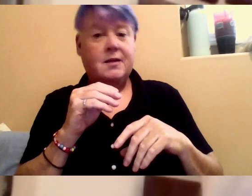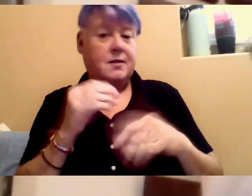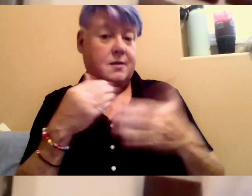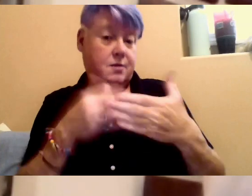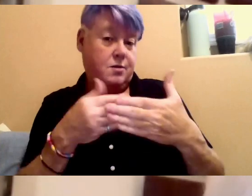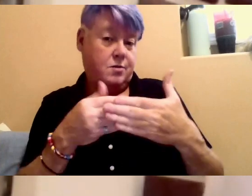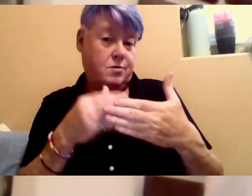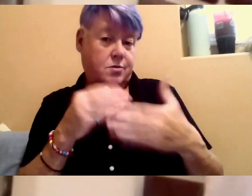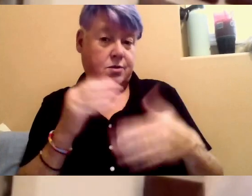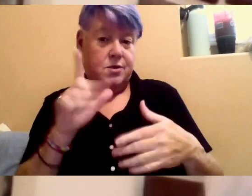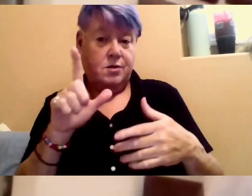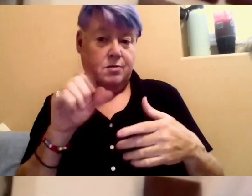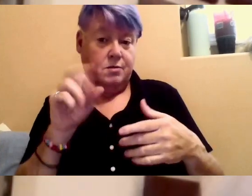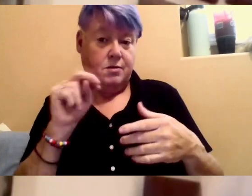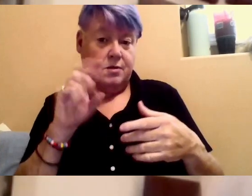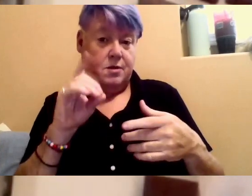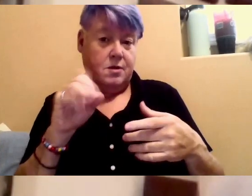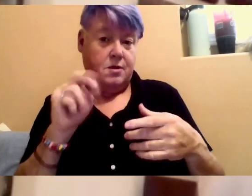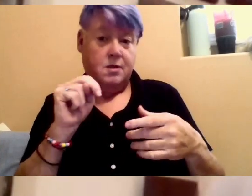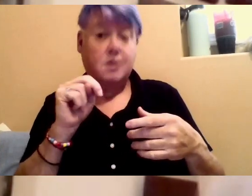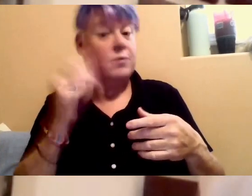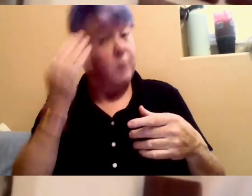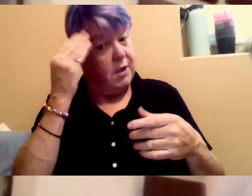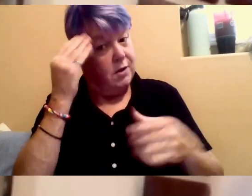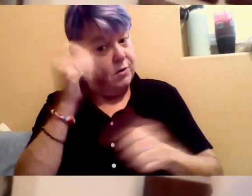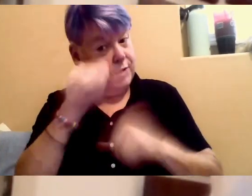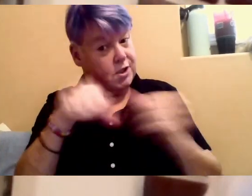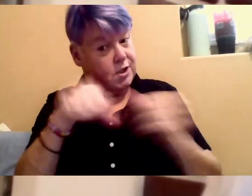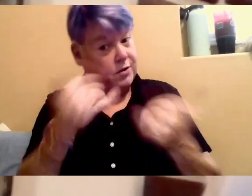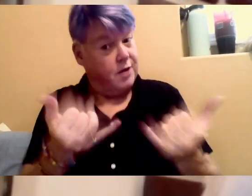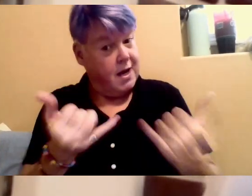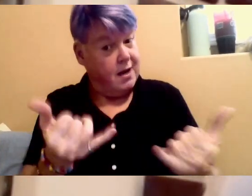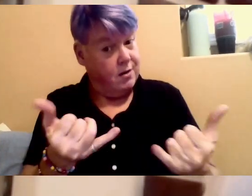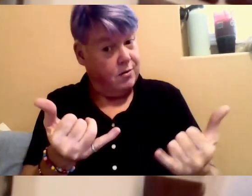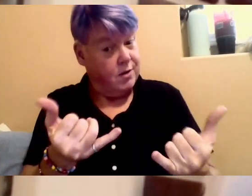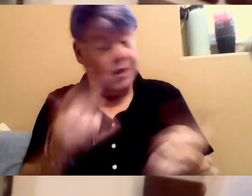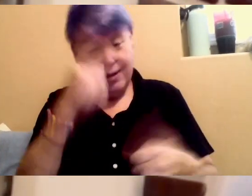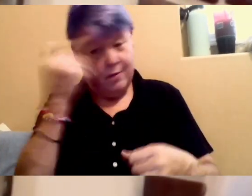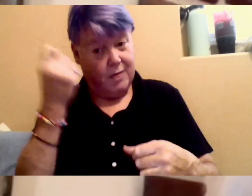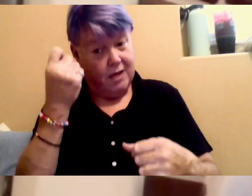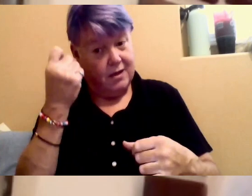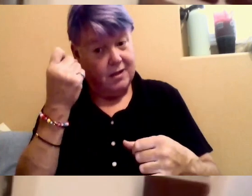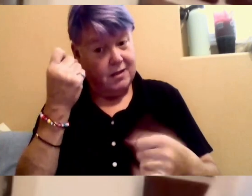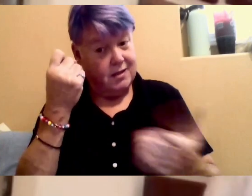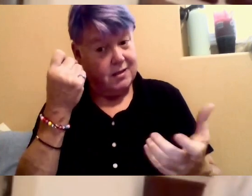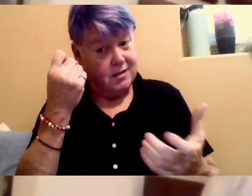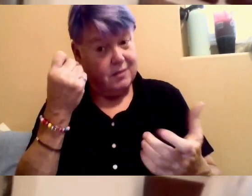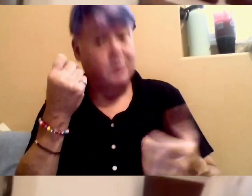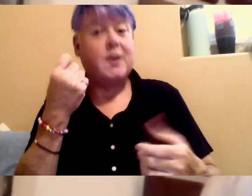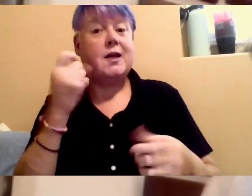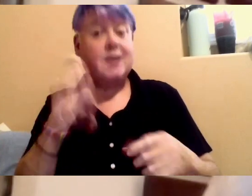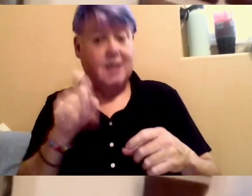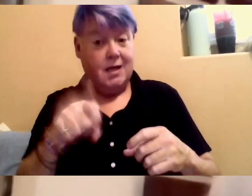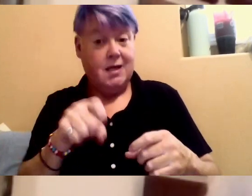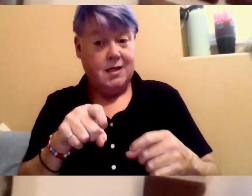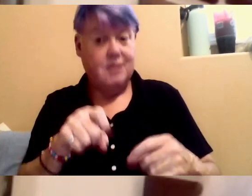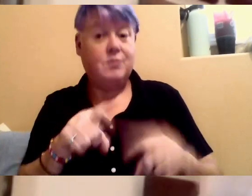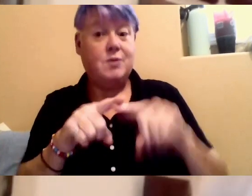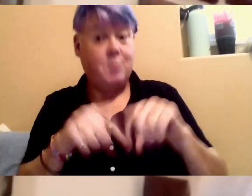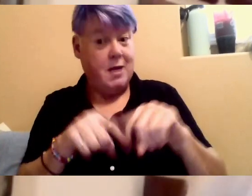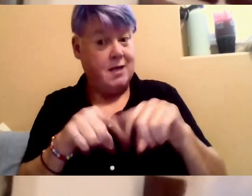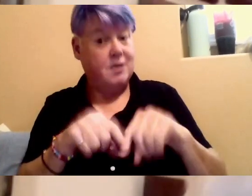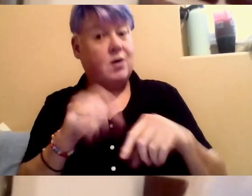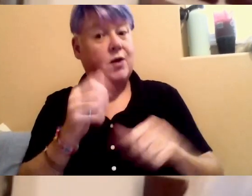other now in a way that we did not before COVID, because we have been forced to rely on each other because we couldn't go